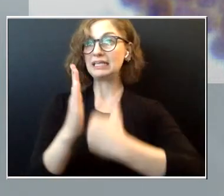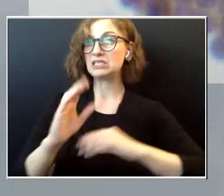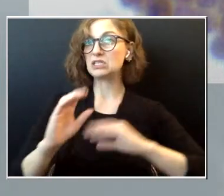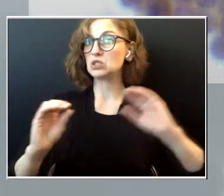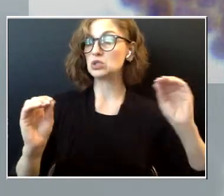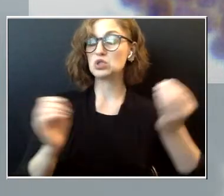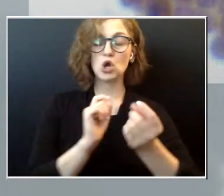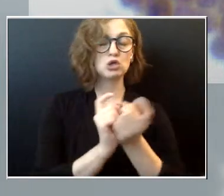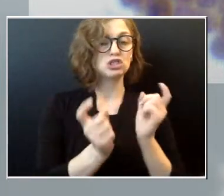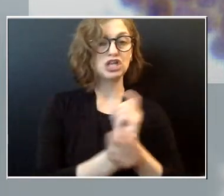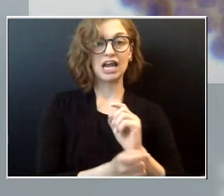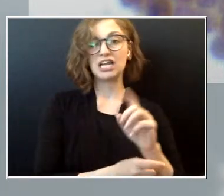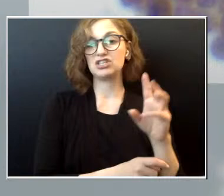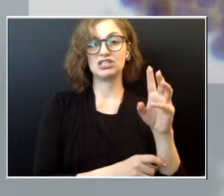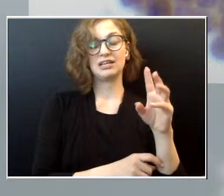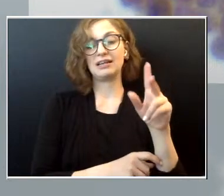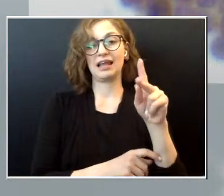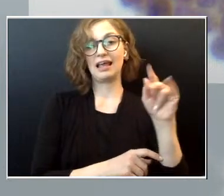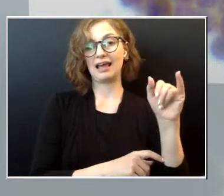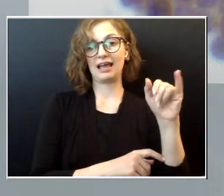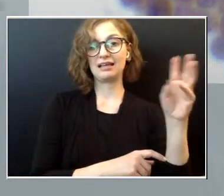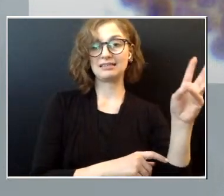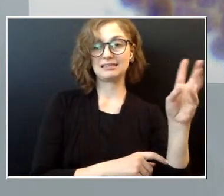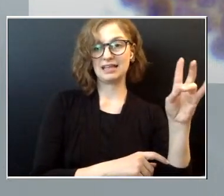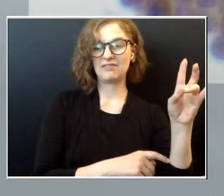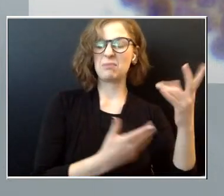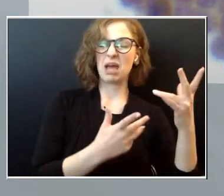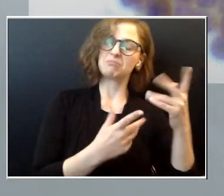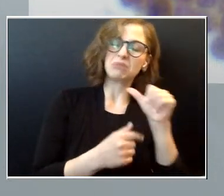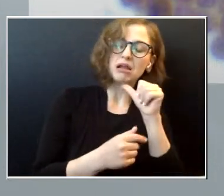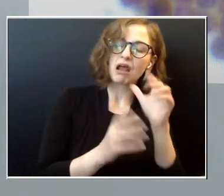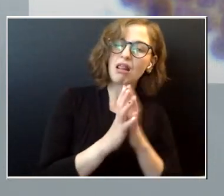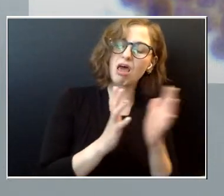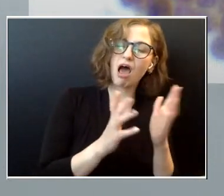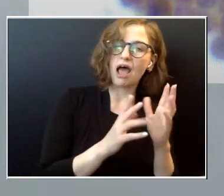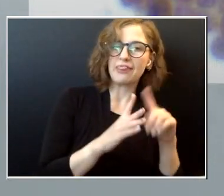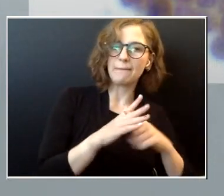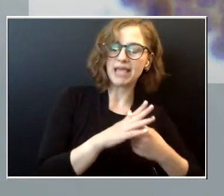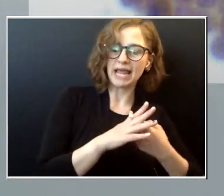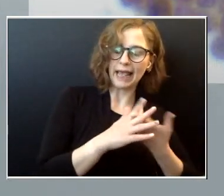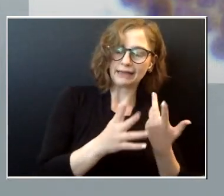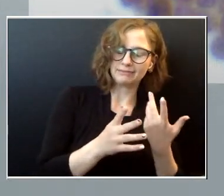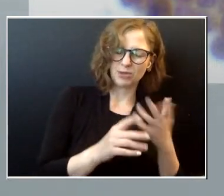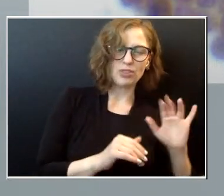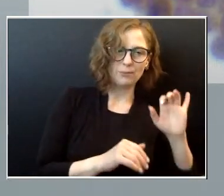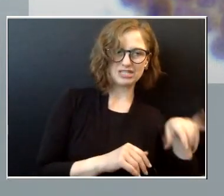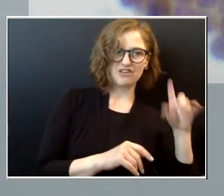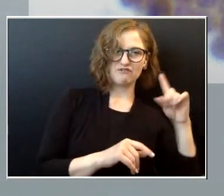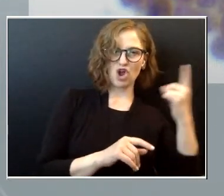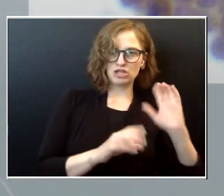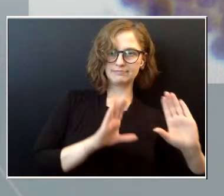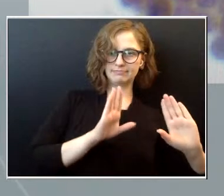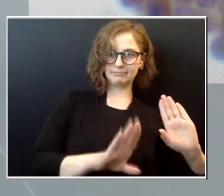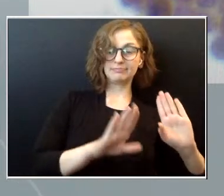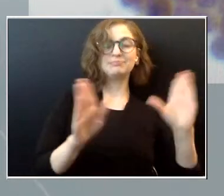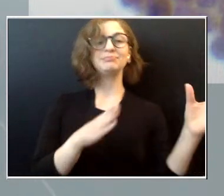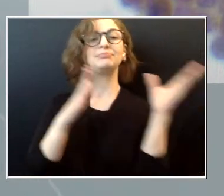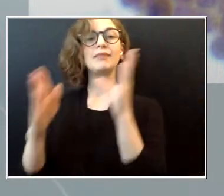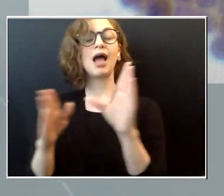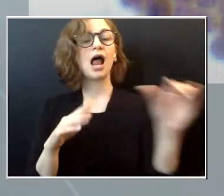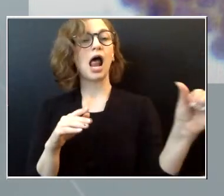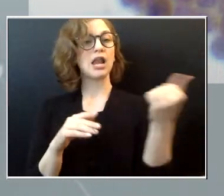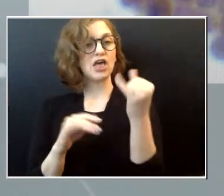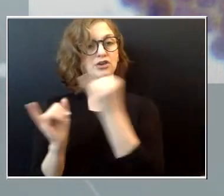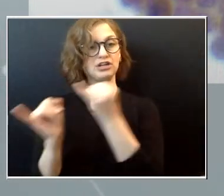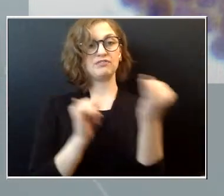begin with. This was another individual that was actually randomized to get the drug up front and took it for 6 months.